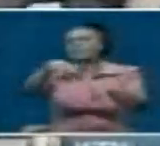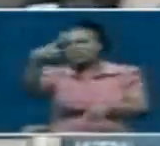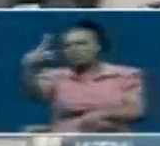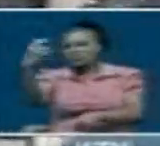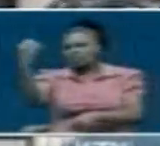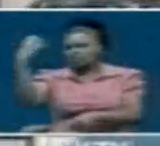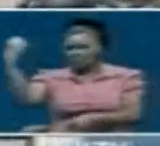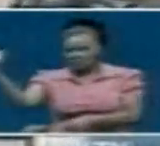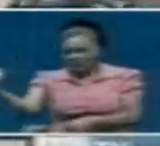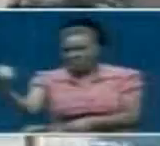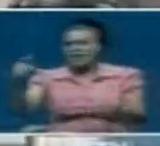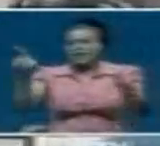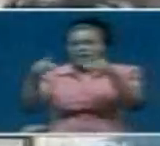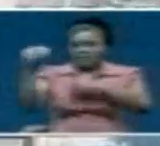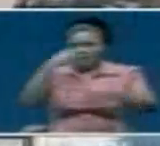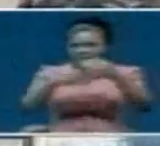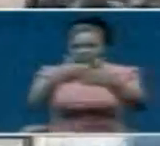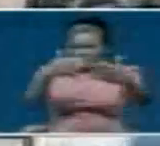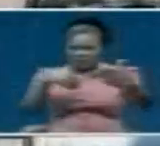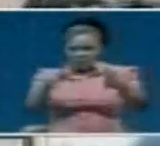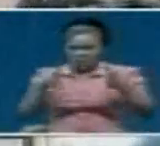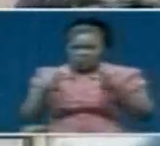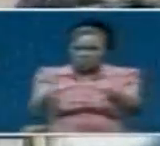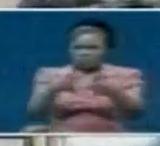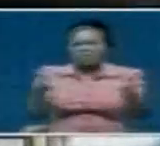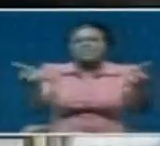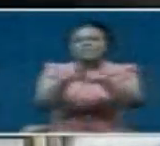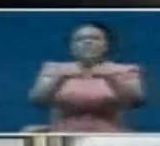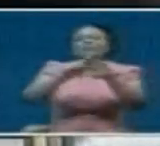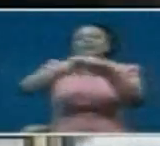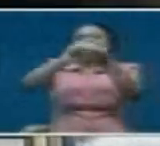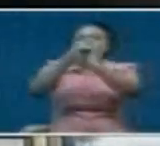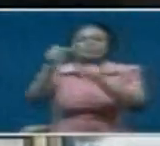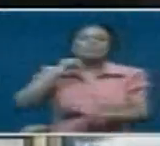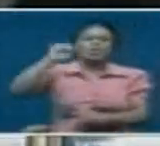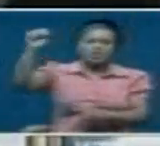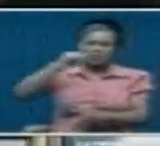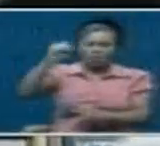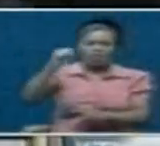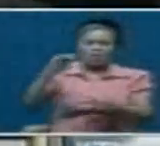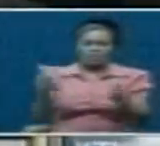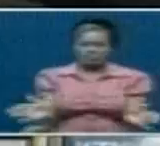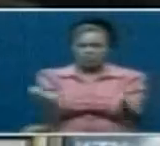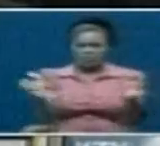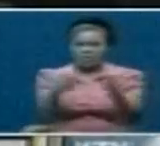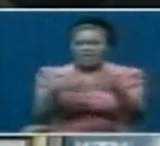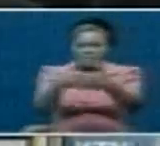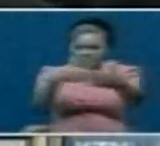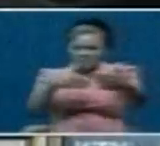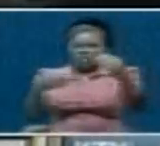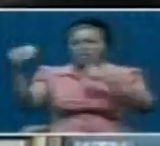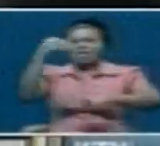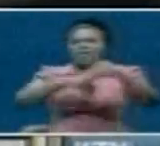and subsequent 2010 referendum, the push is likely to shape the country's direction and momentum in the lead up to the general